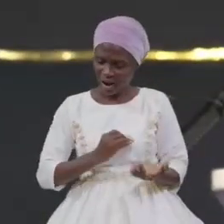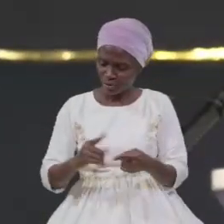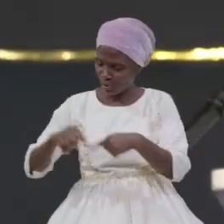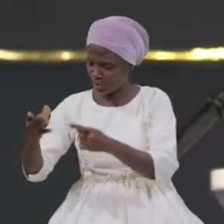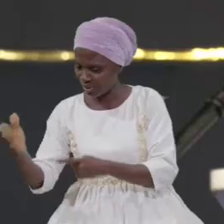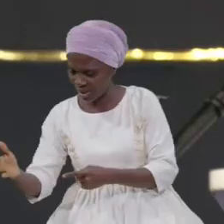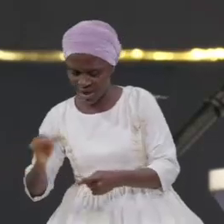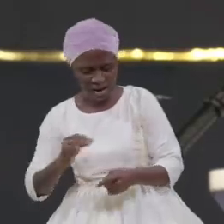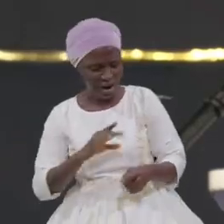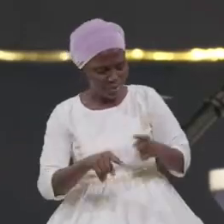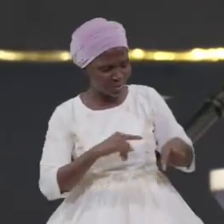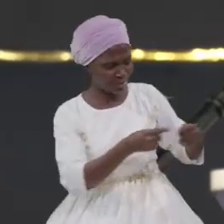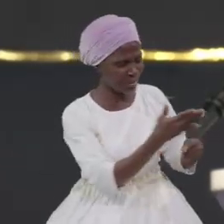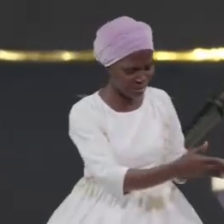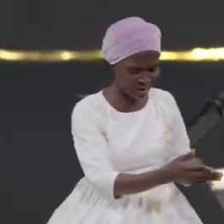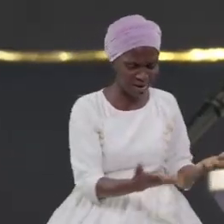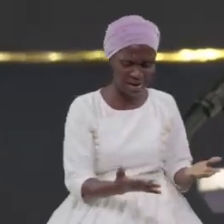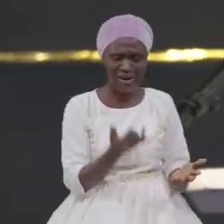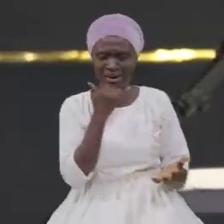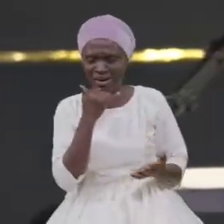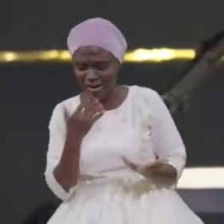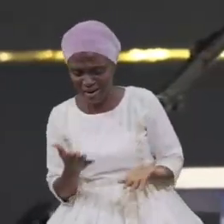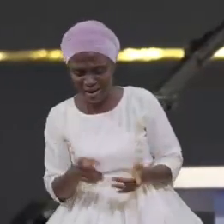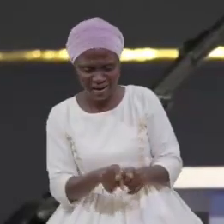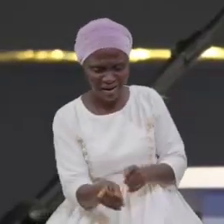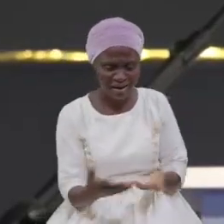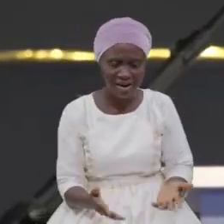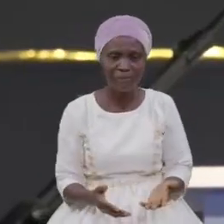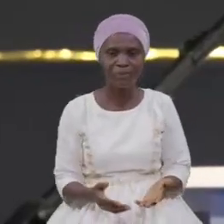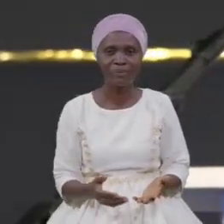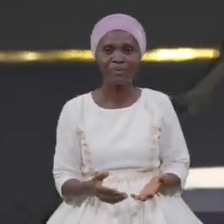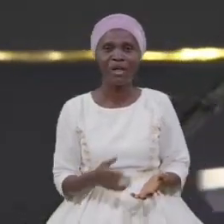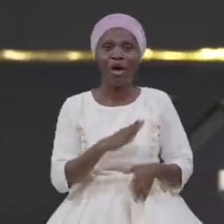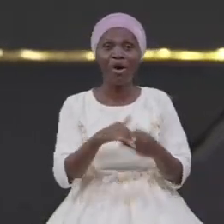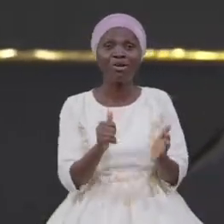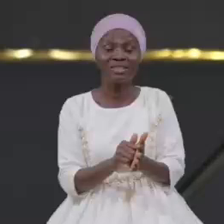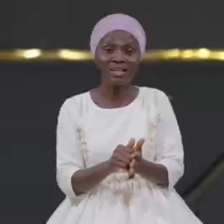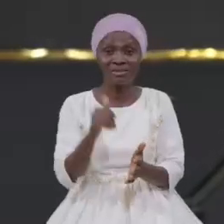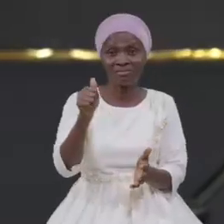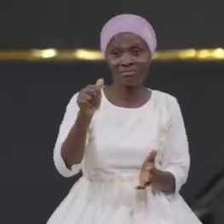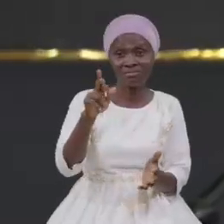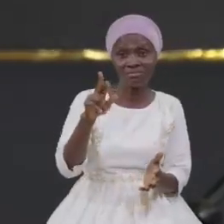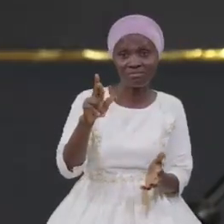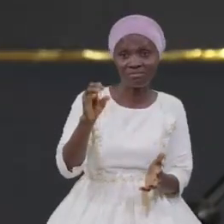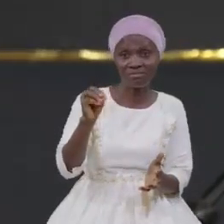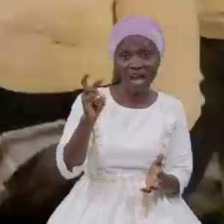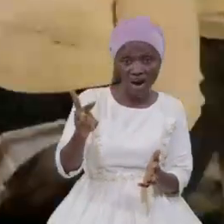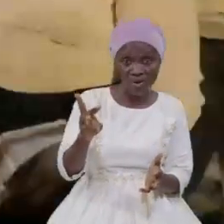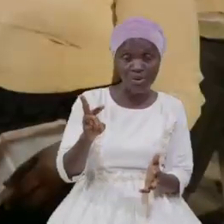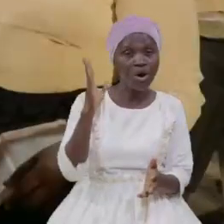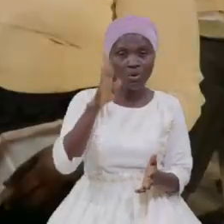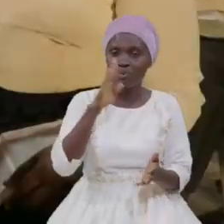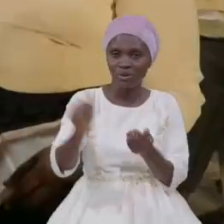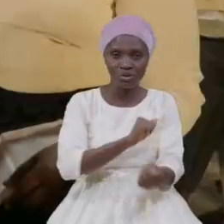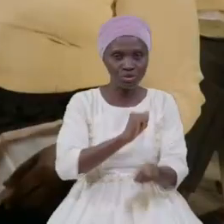there. Those are their arrows, and tonight, all those arrows will be shattered and broken.